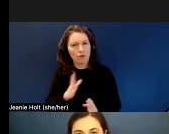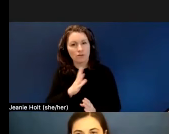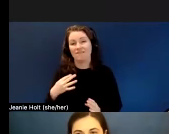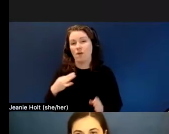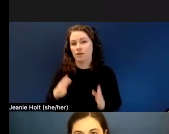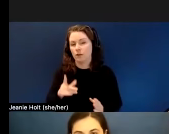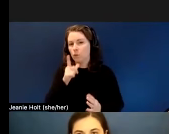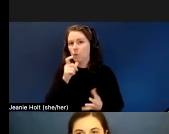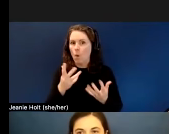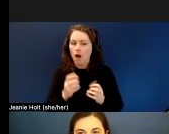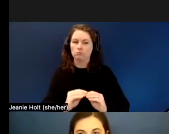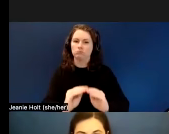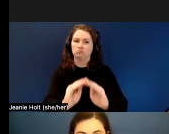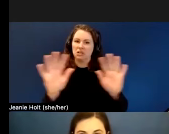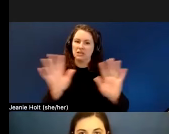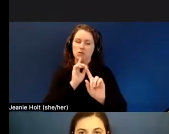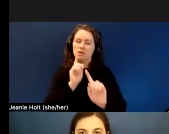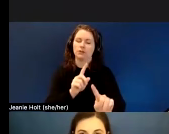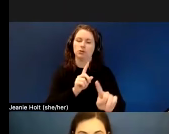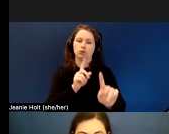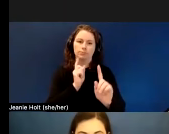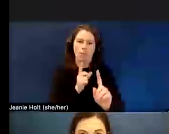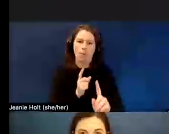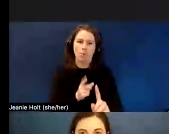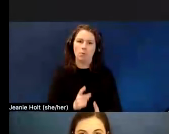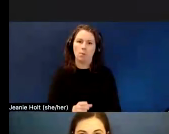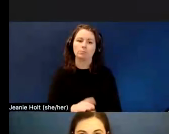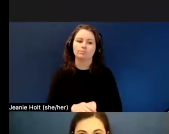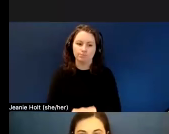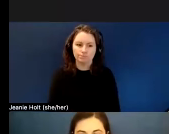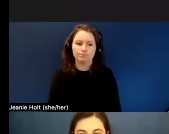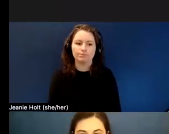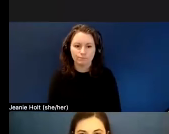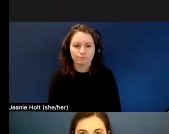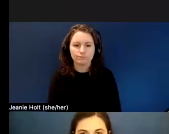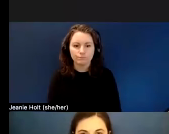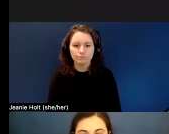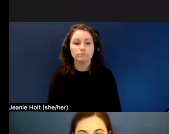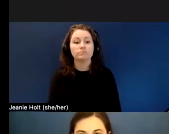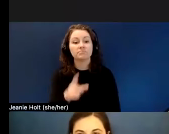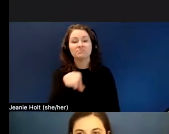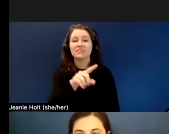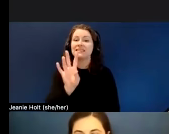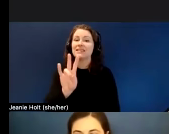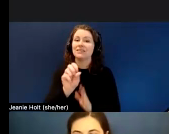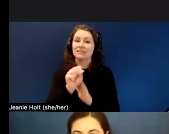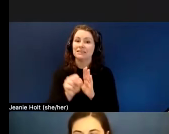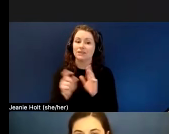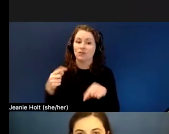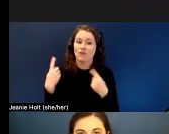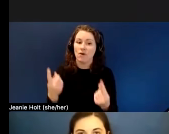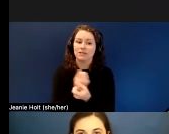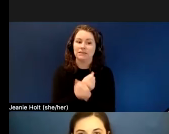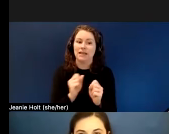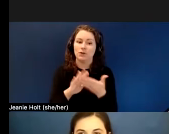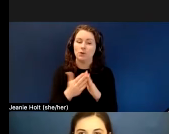for those very clear answers. So these are the 7 states that Safe Communities Coalition